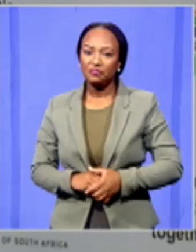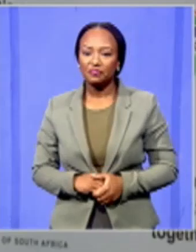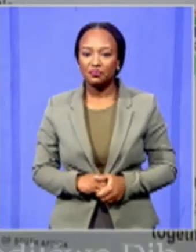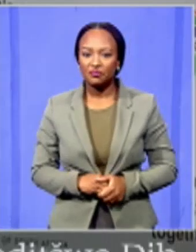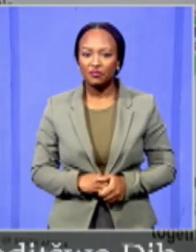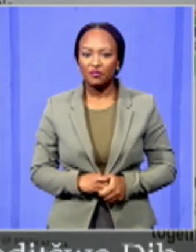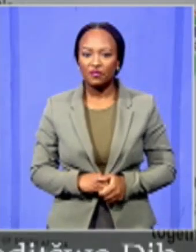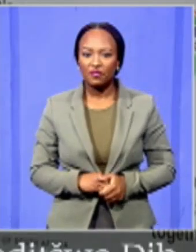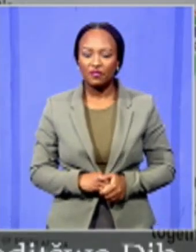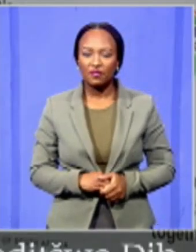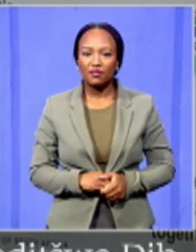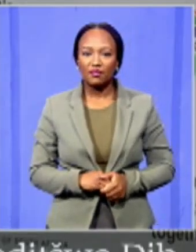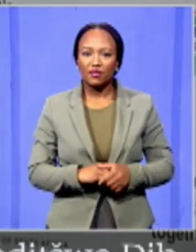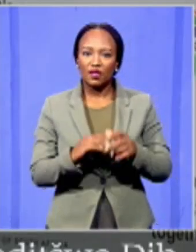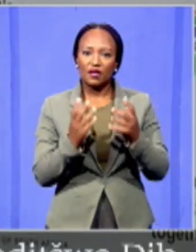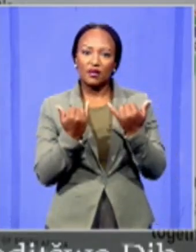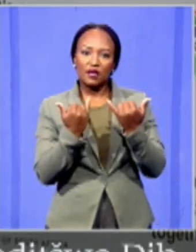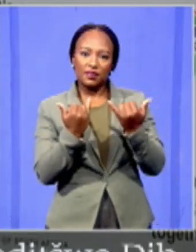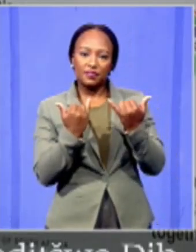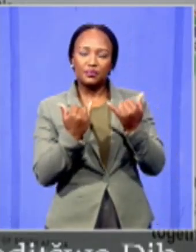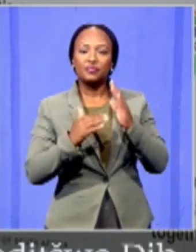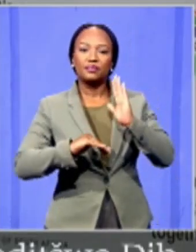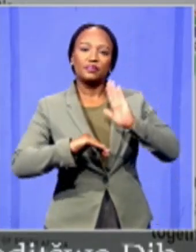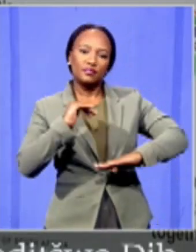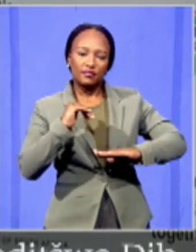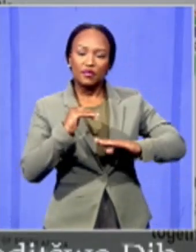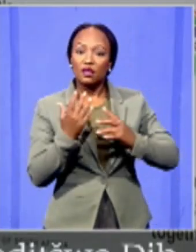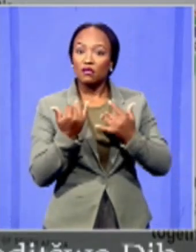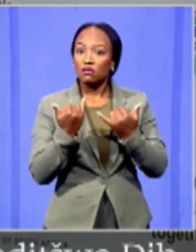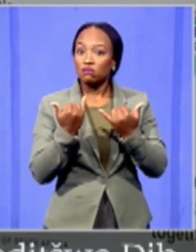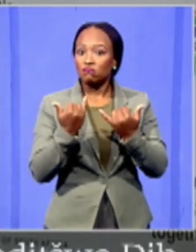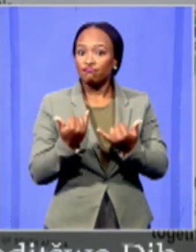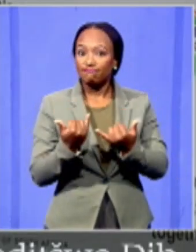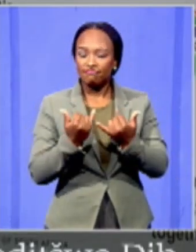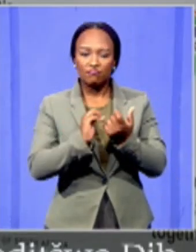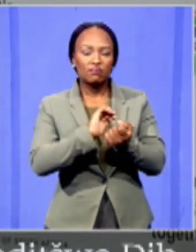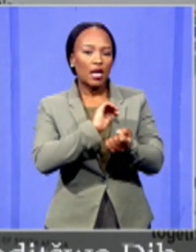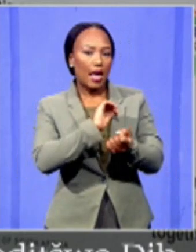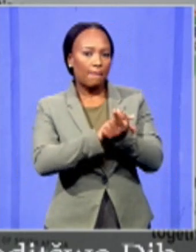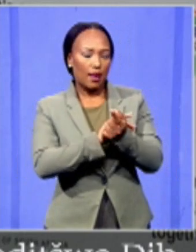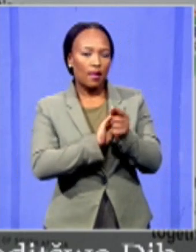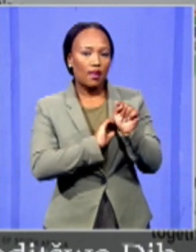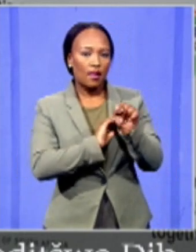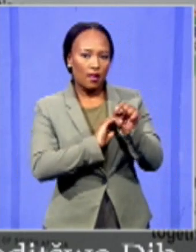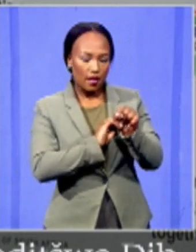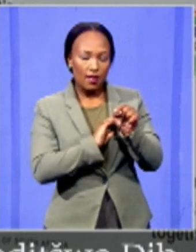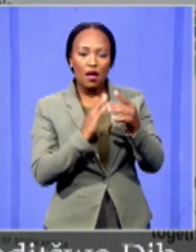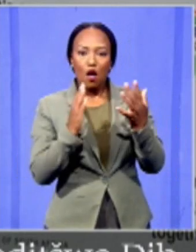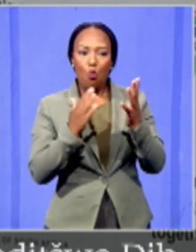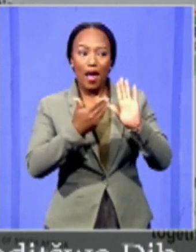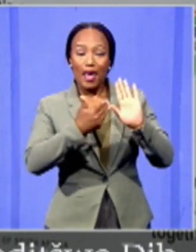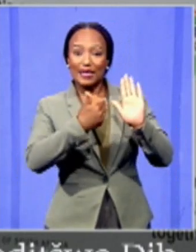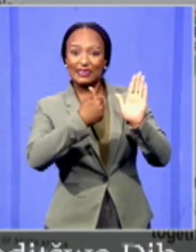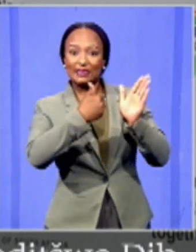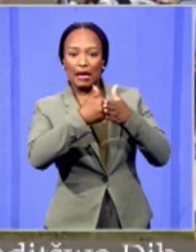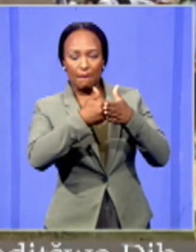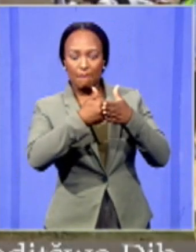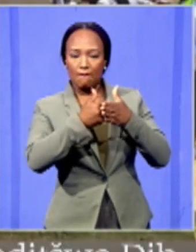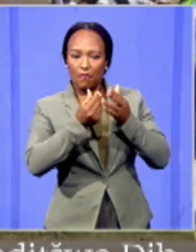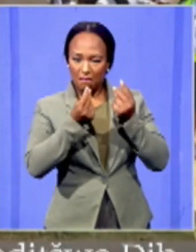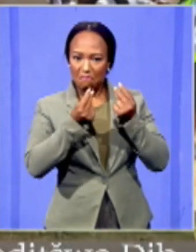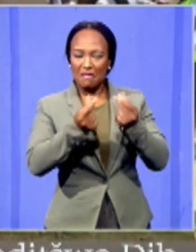The immediate consequence, if it is found there was fronting, is shut down immediately.